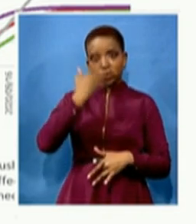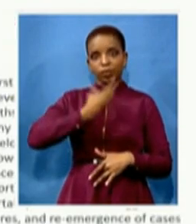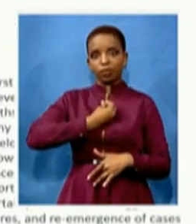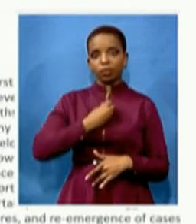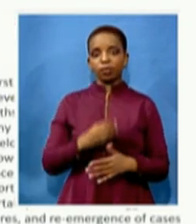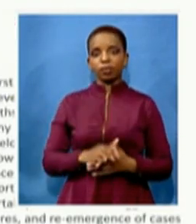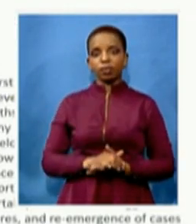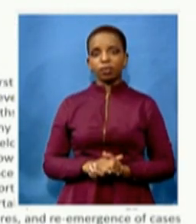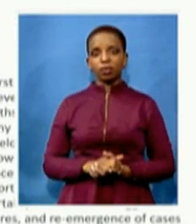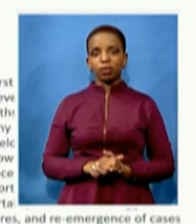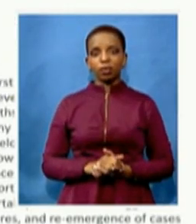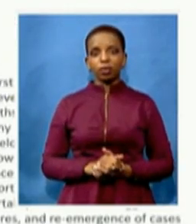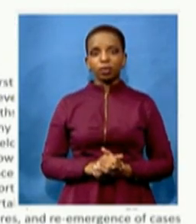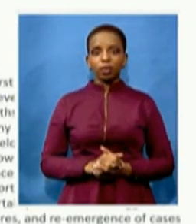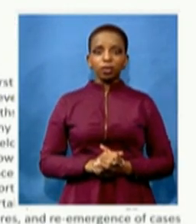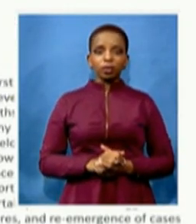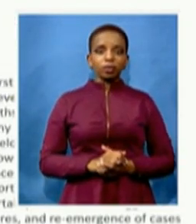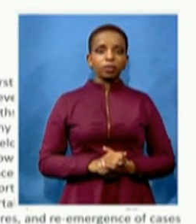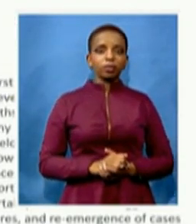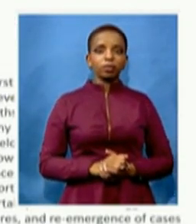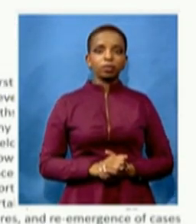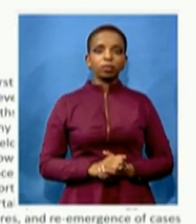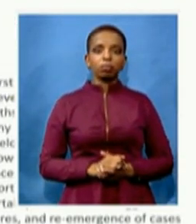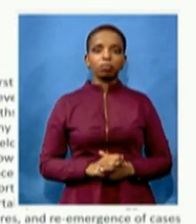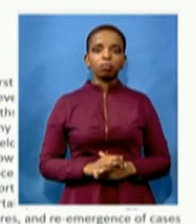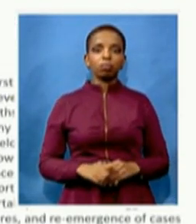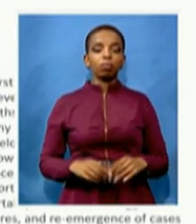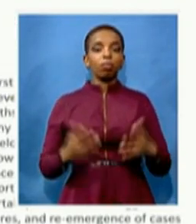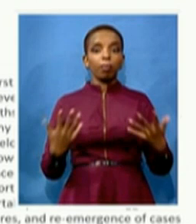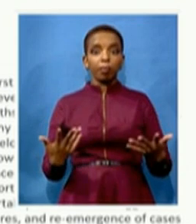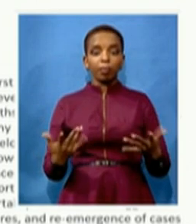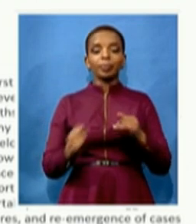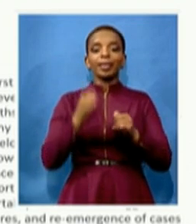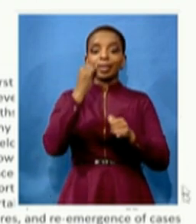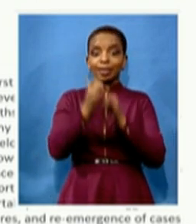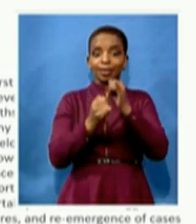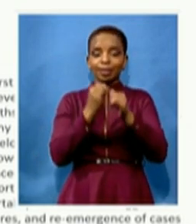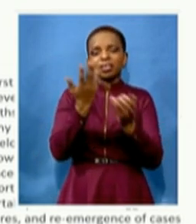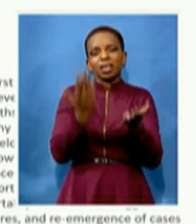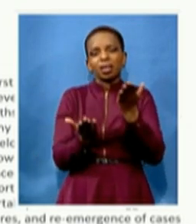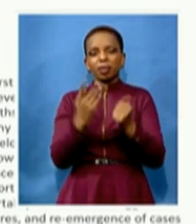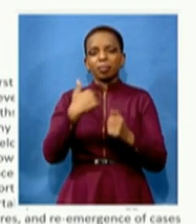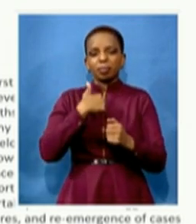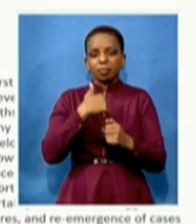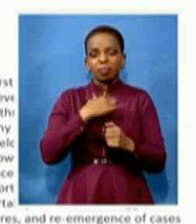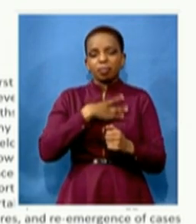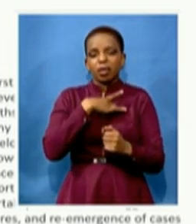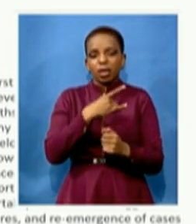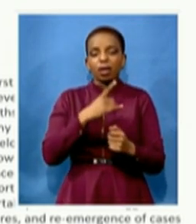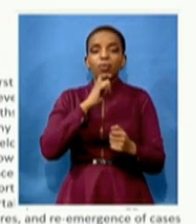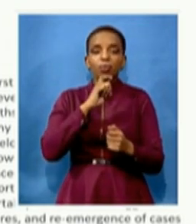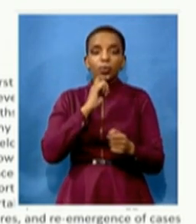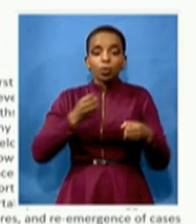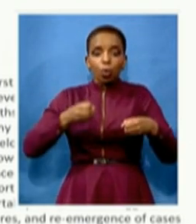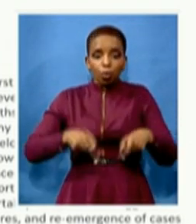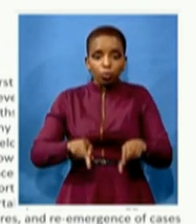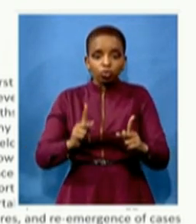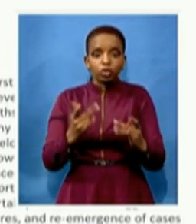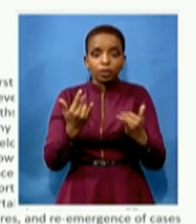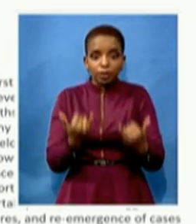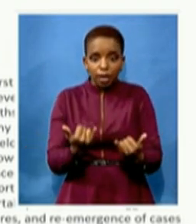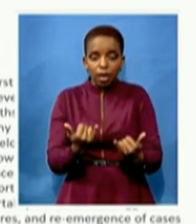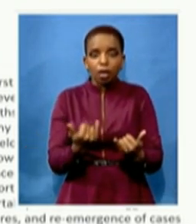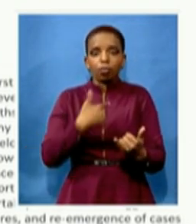The kind of critique, and I'd maybe like to use this opportunity in this audience to talk about the kind of critique to the models